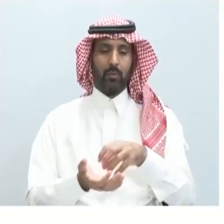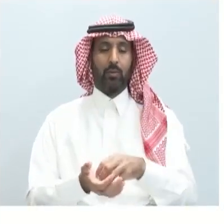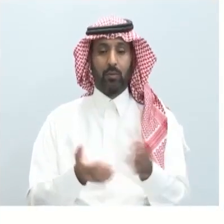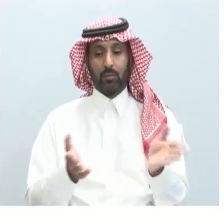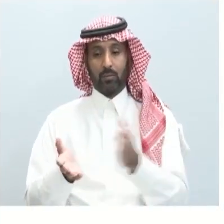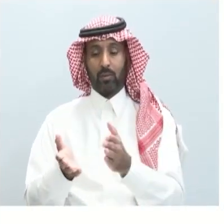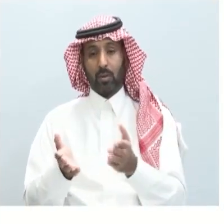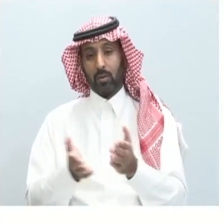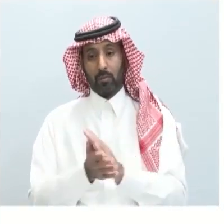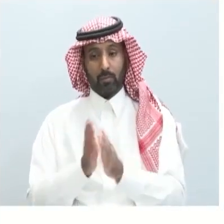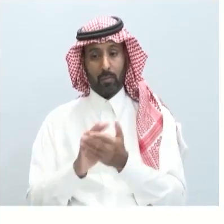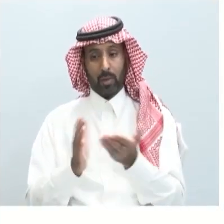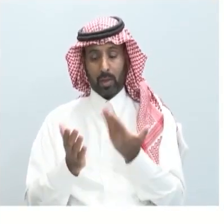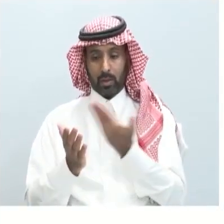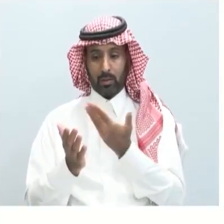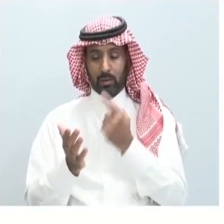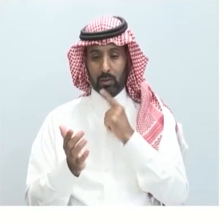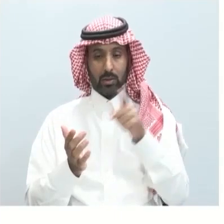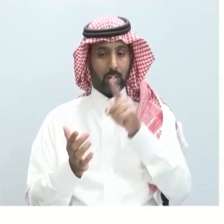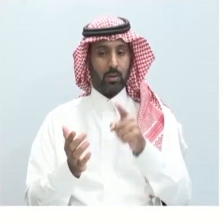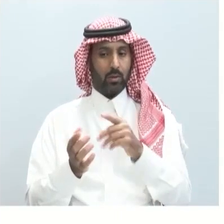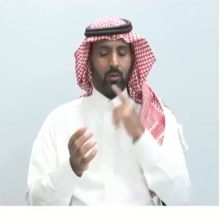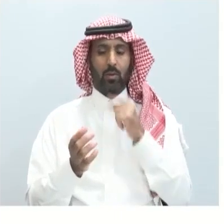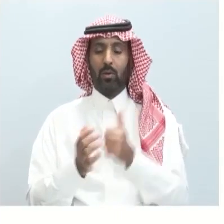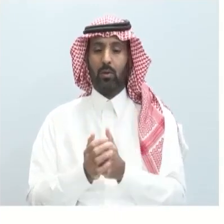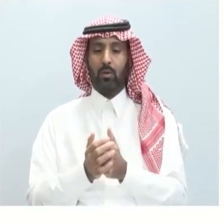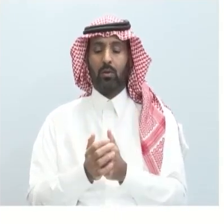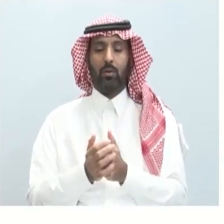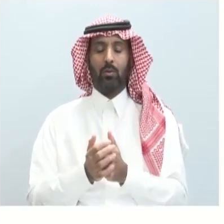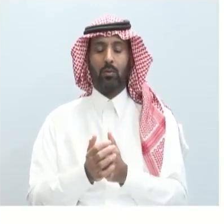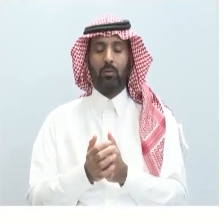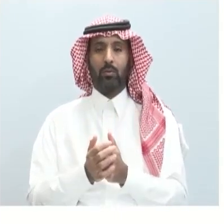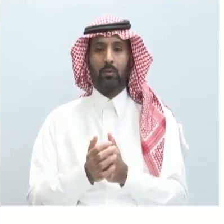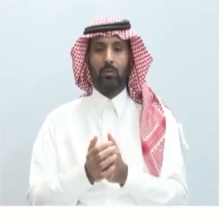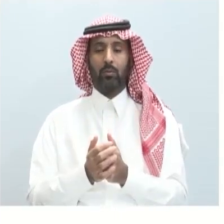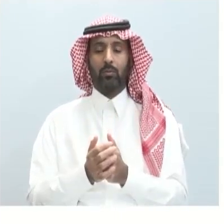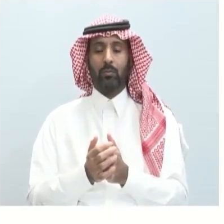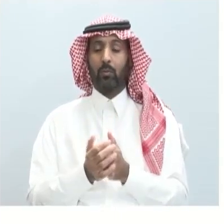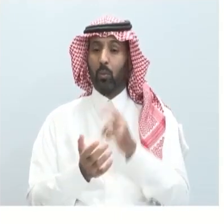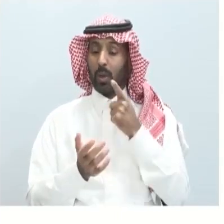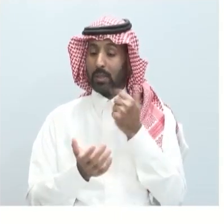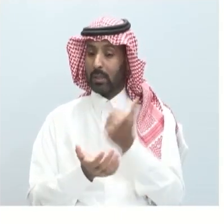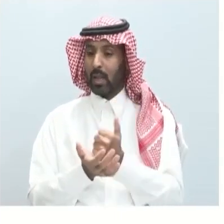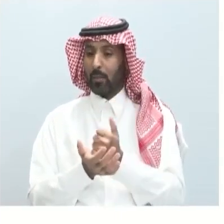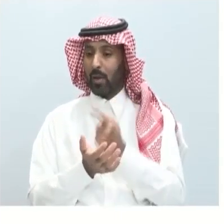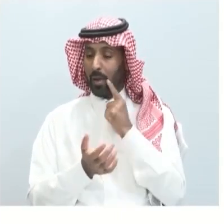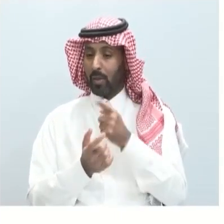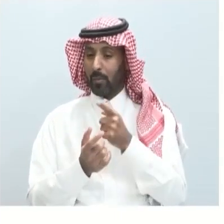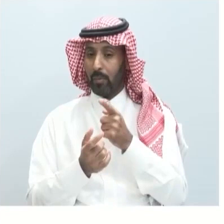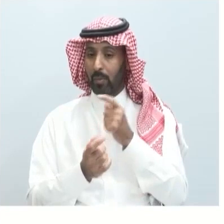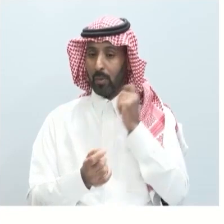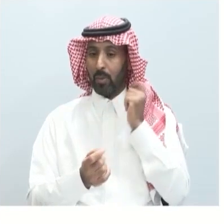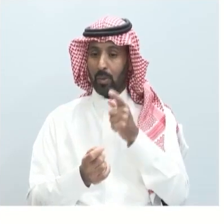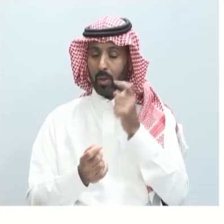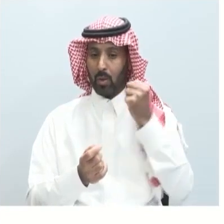reading questions here, number one, what are the main strengths of this of the Kingdom of Saudi Arabia? What are the